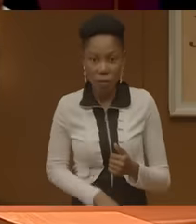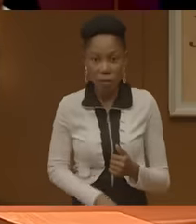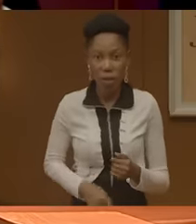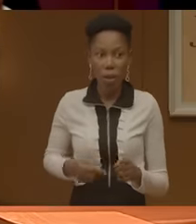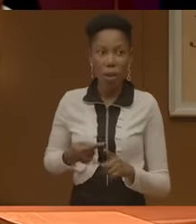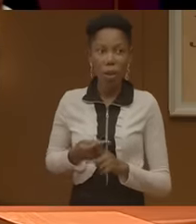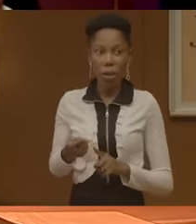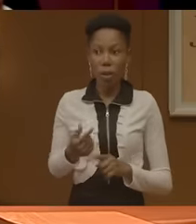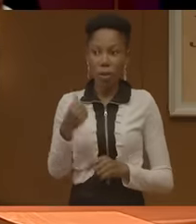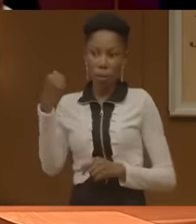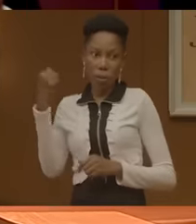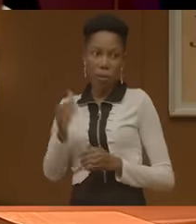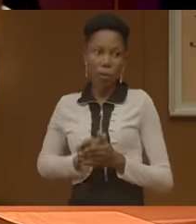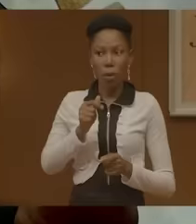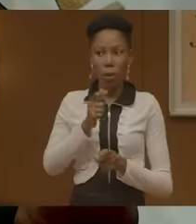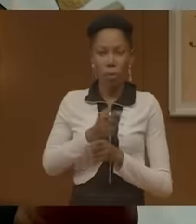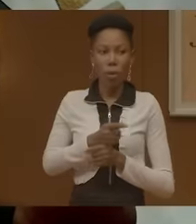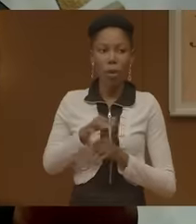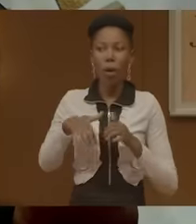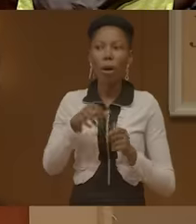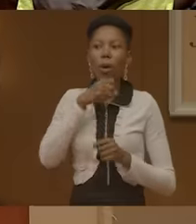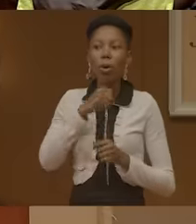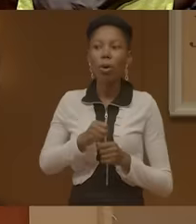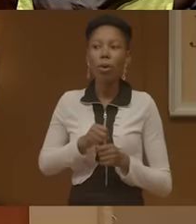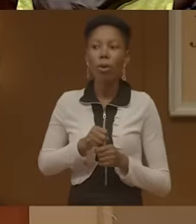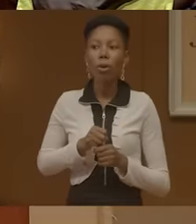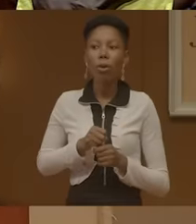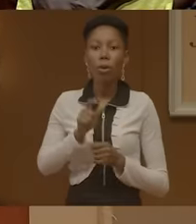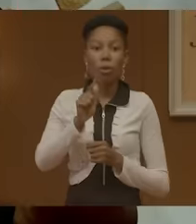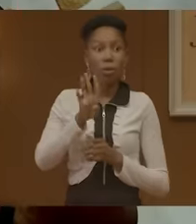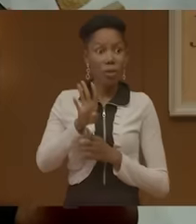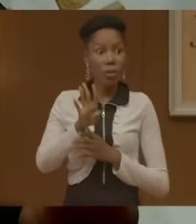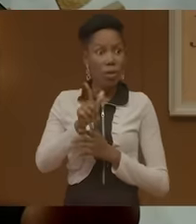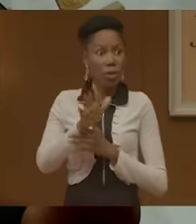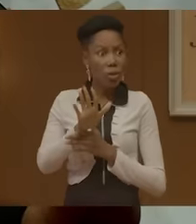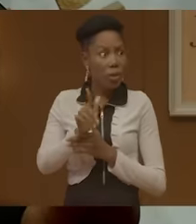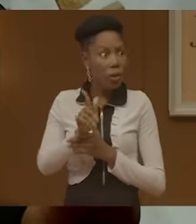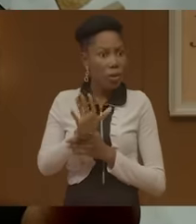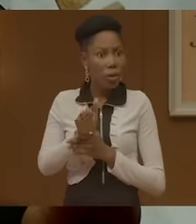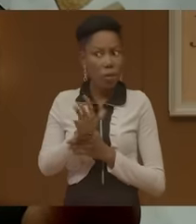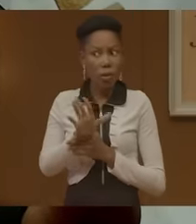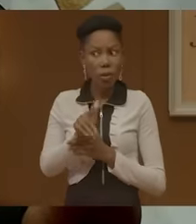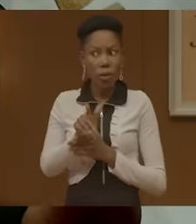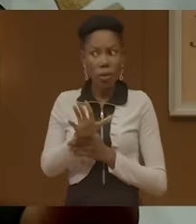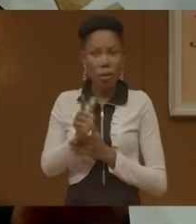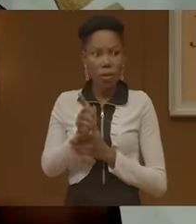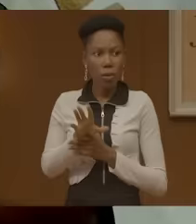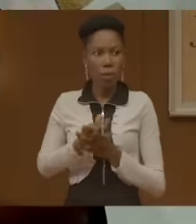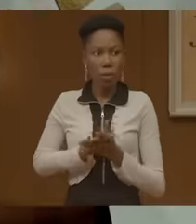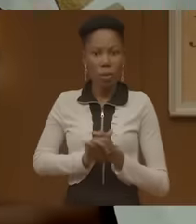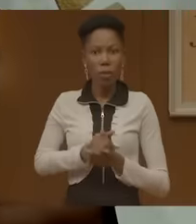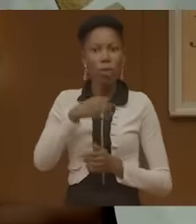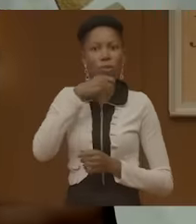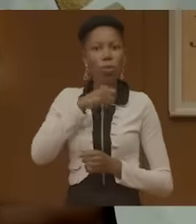here. He's here? Yes. How old is he? He's 25. That's an adult. Let him come